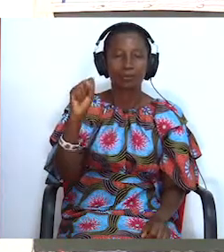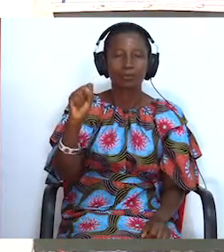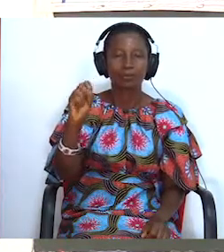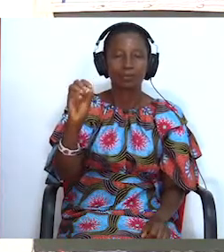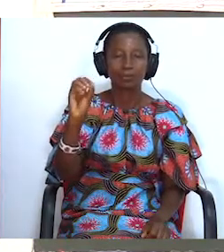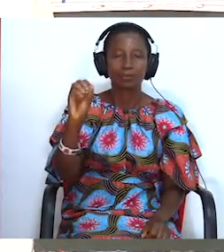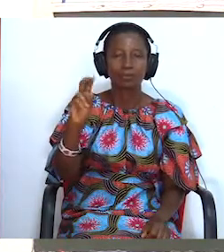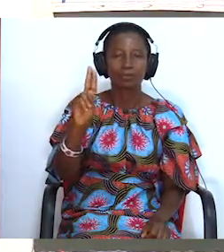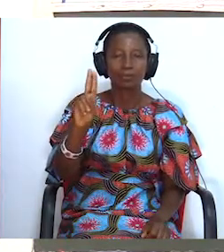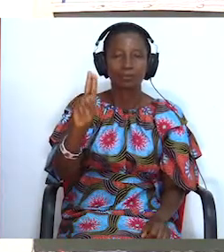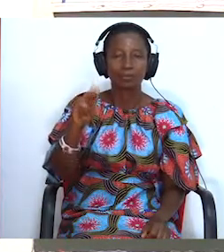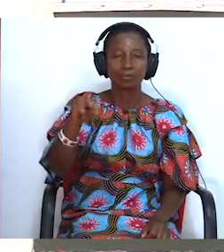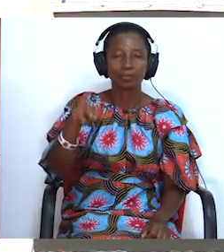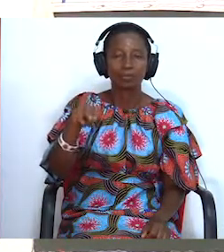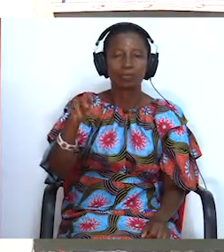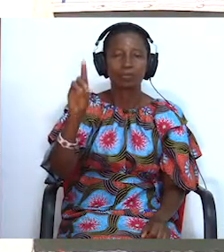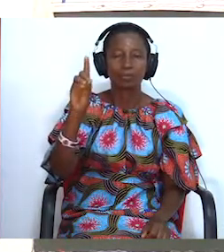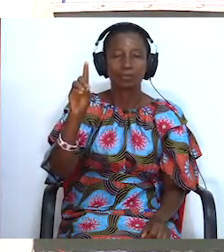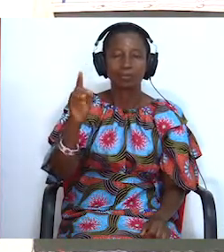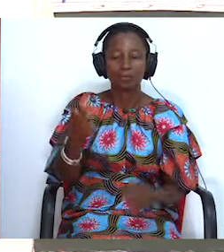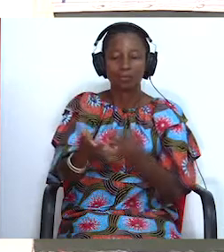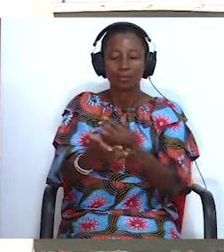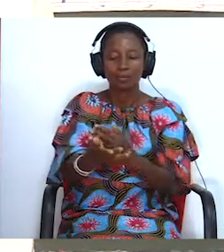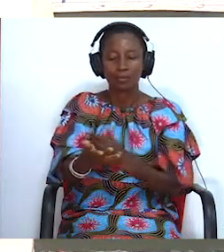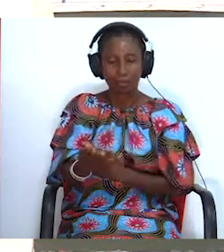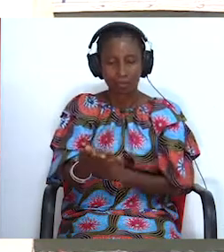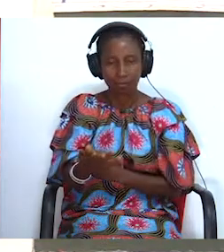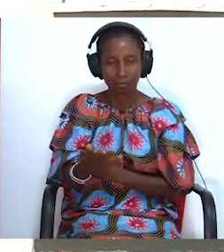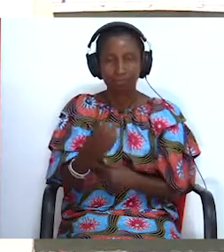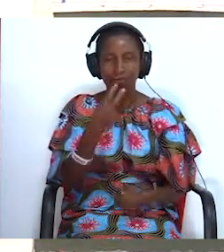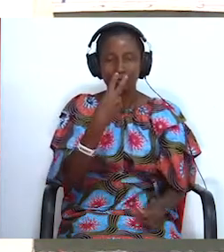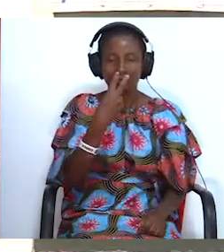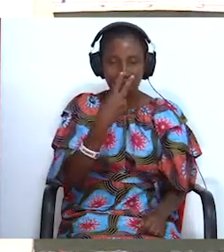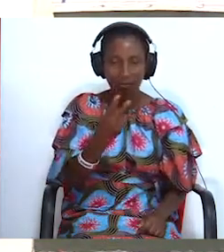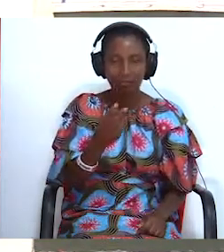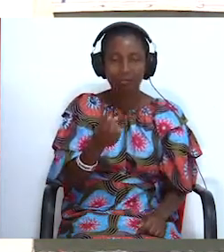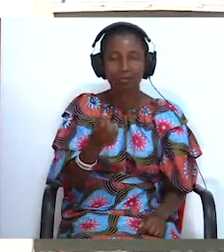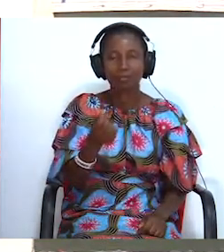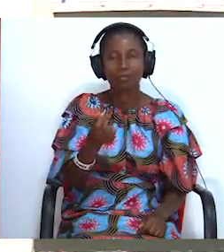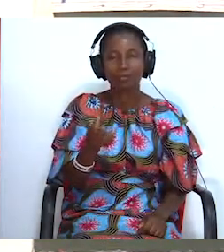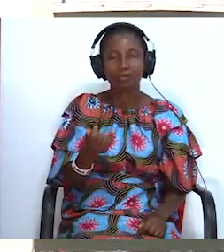recap of the previous sound you've learned.